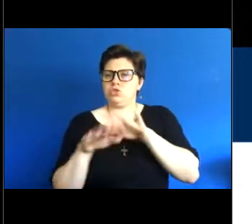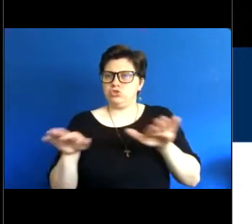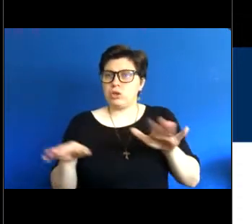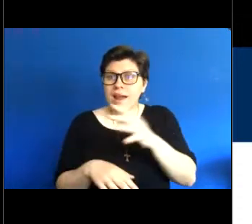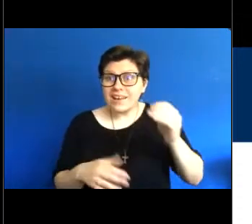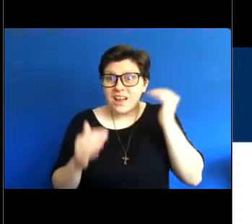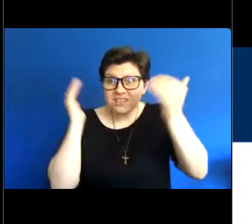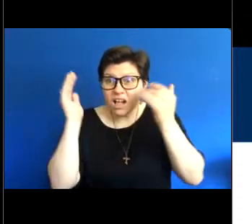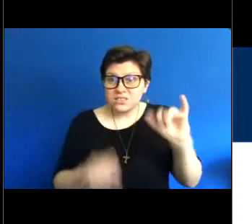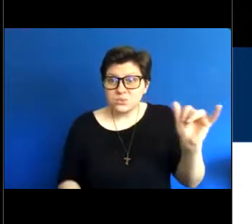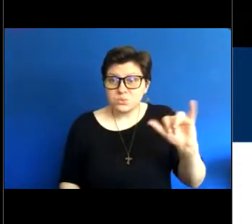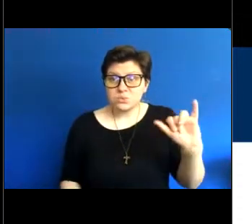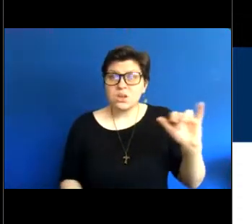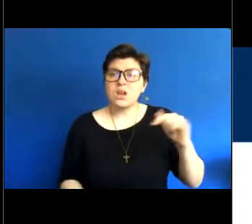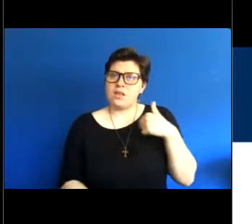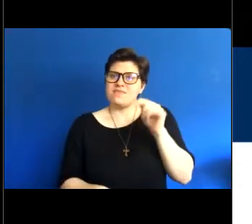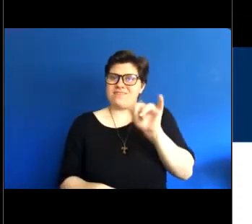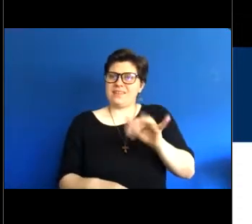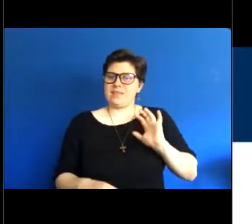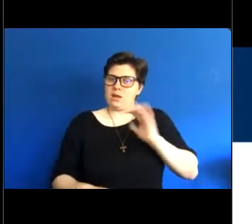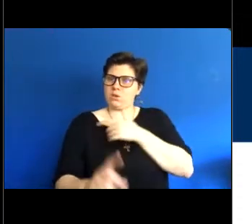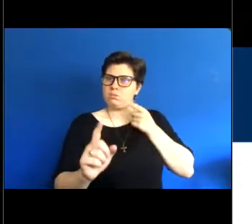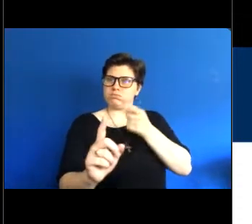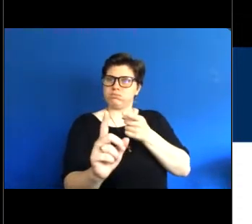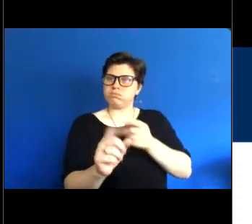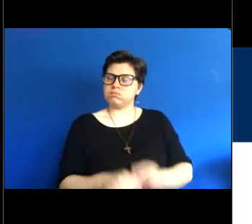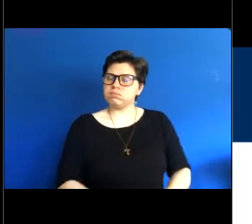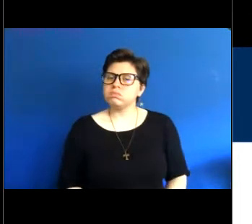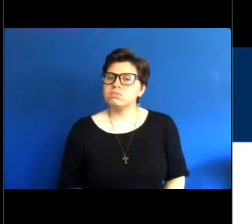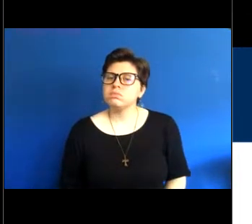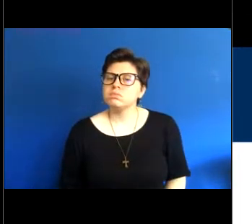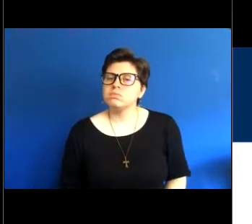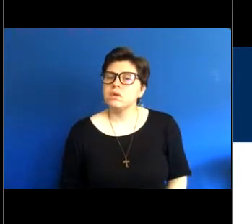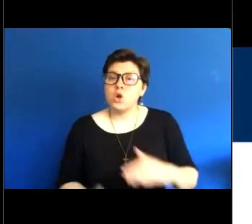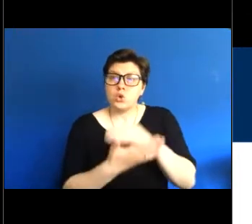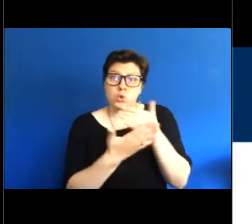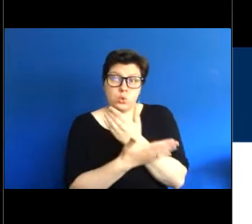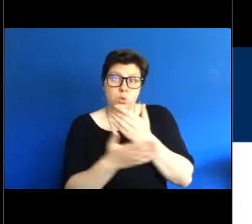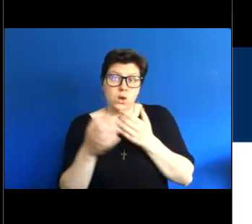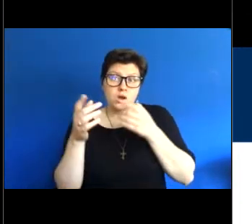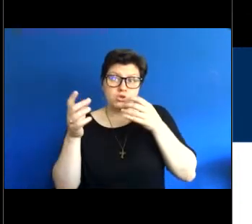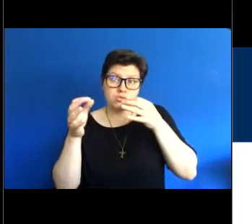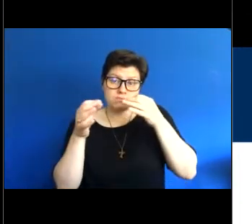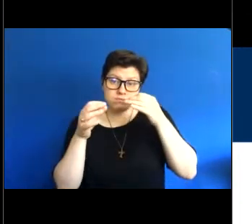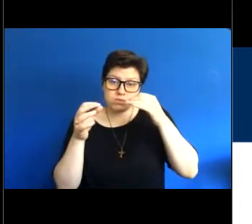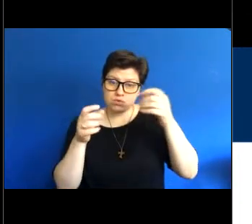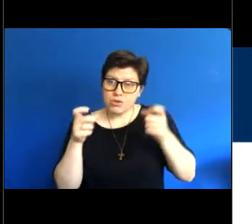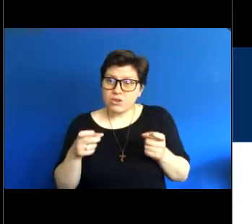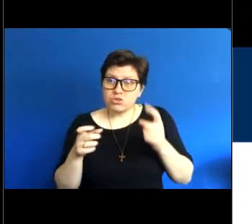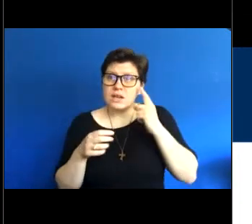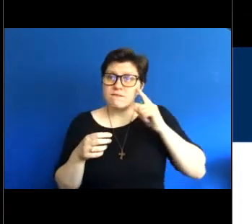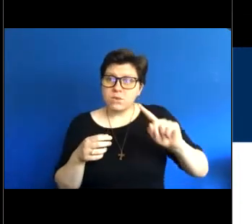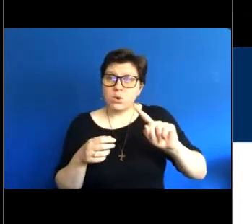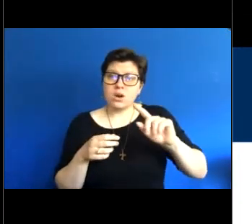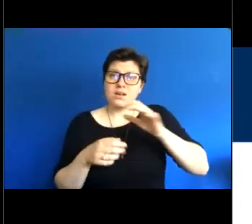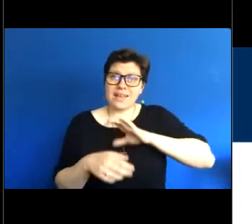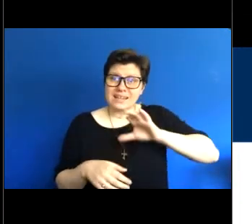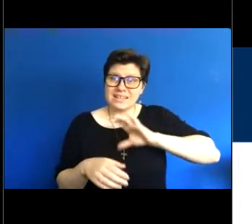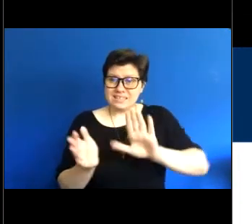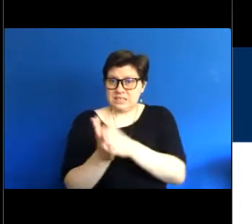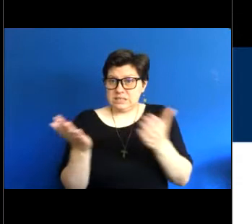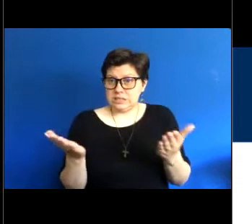form children, young people, and adults in the faith. And our new directory for catechesis launched this summer has this beautiful quote